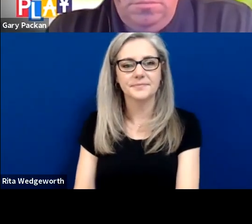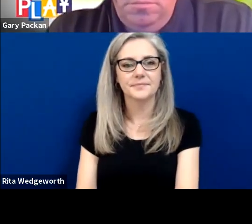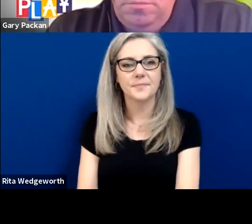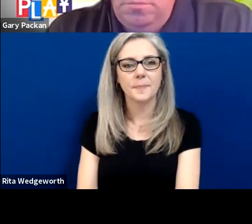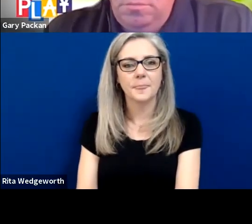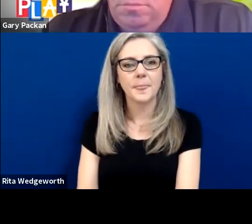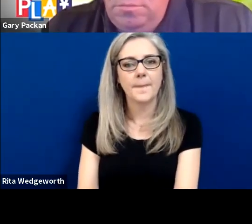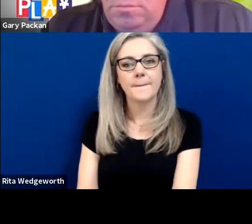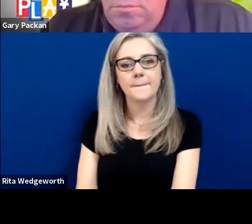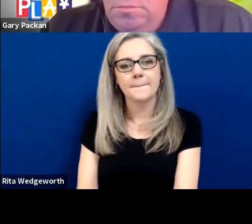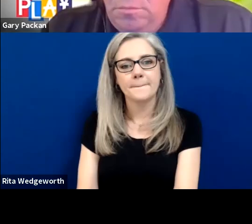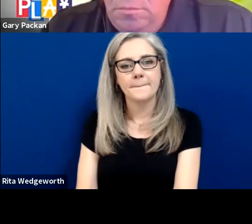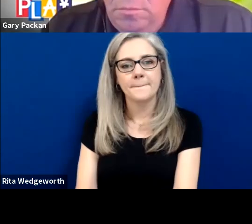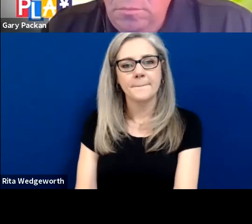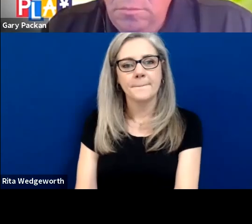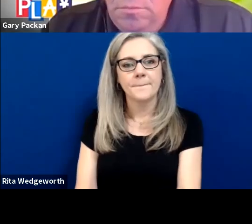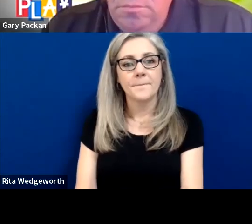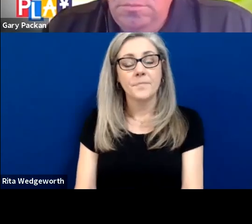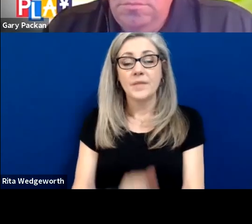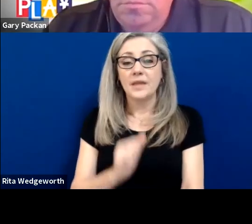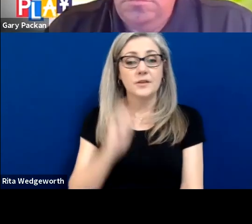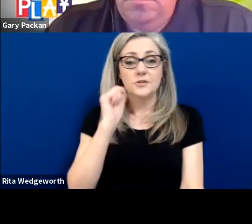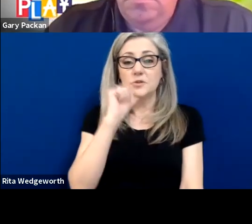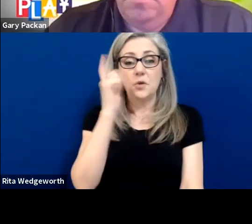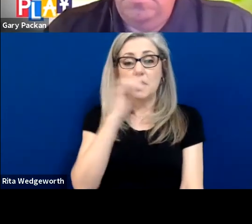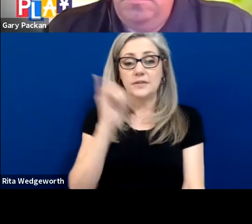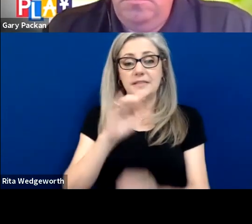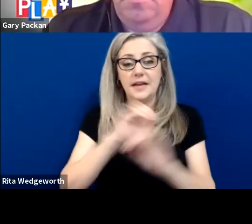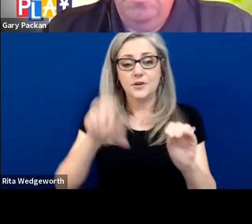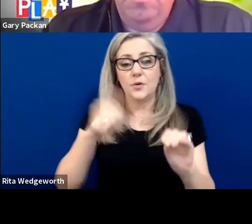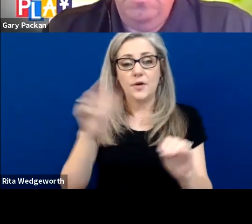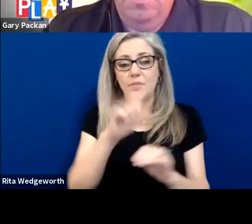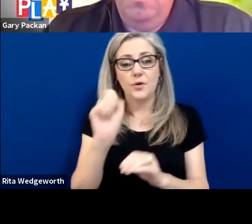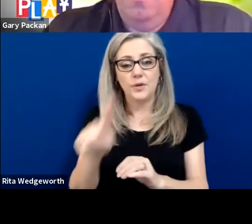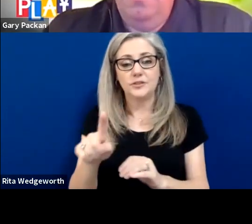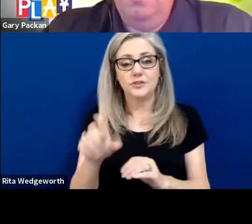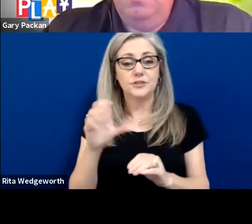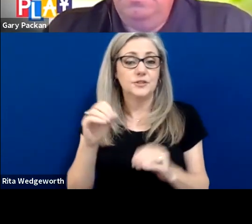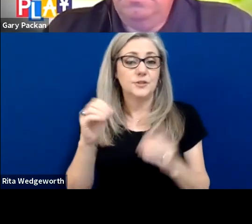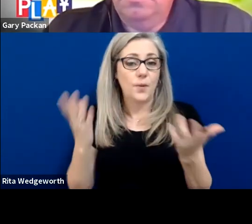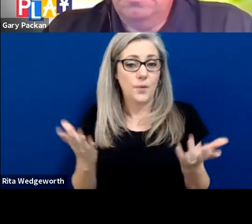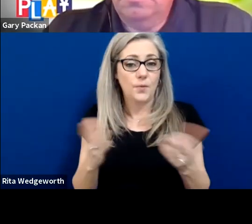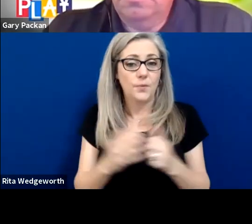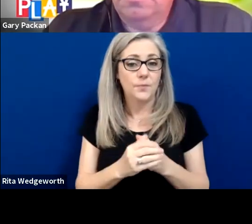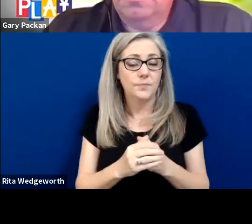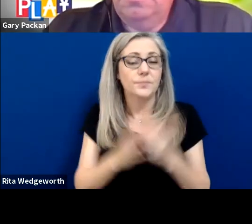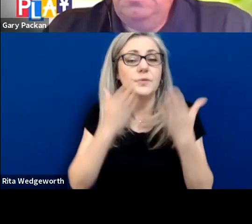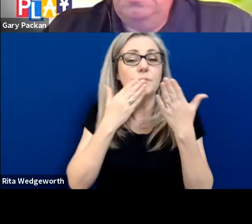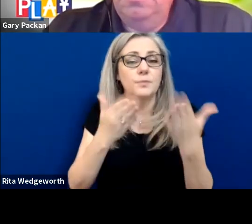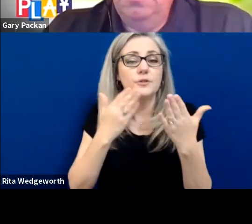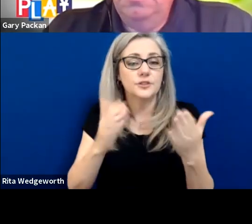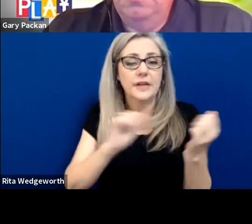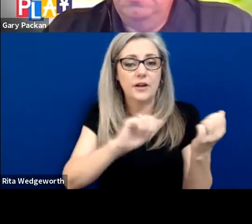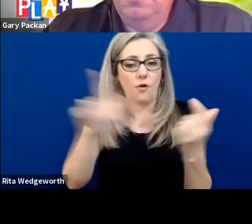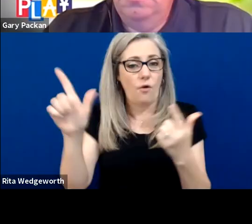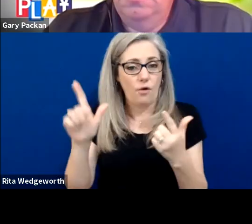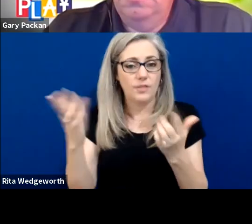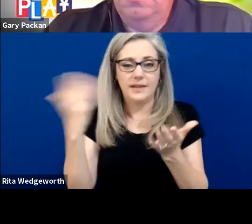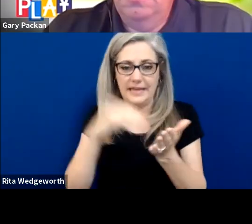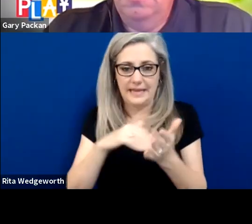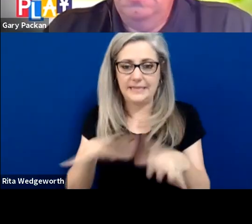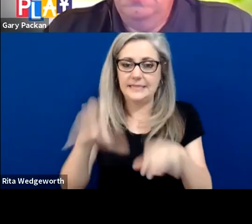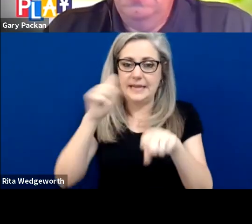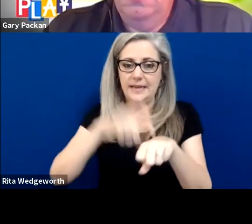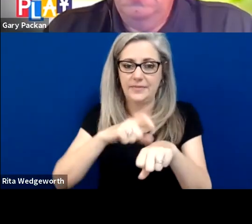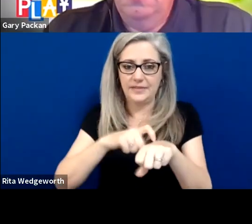Yeah. Does not look like we have any other questions, guys. So we do appreciate everybody, again, taking the time to